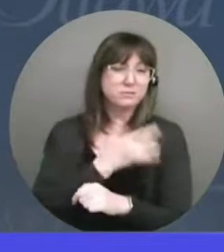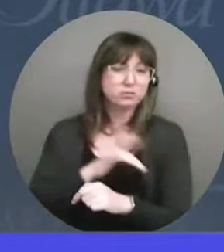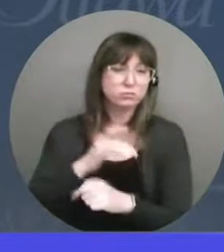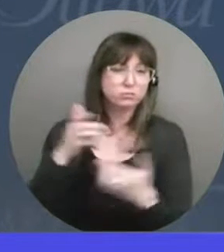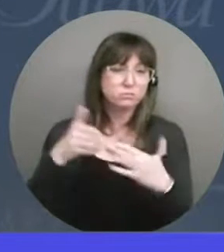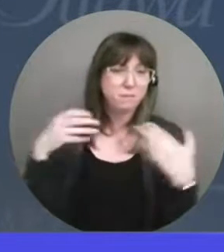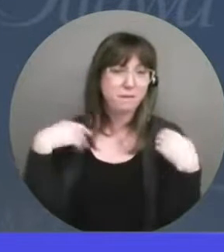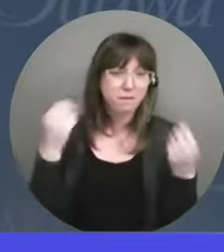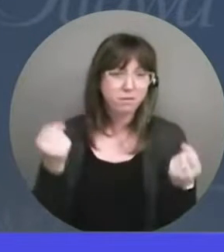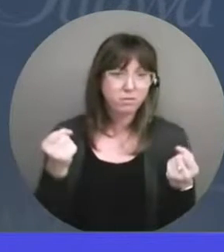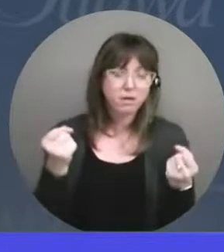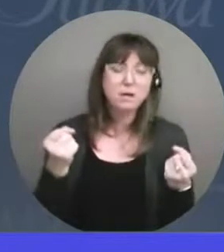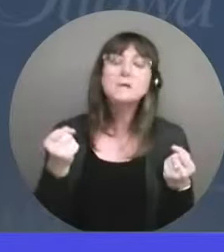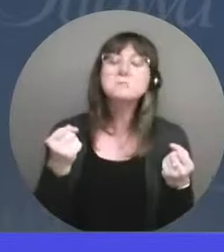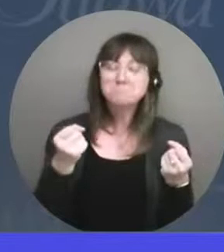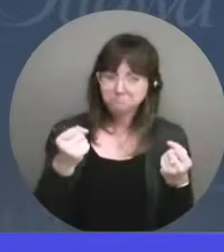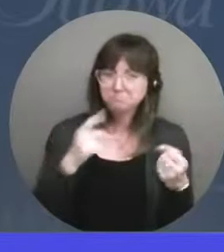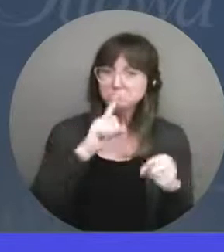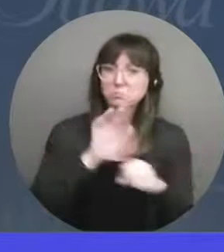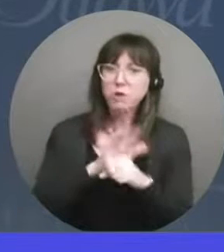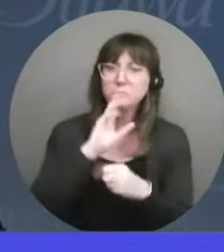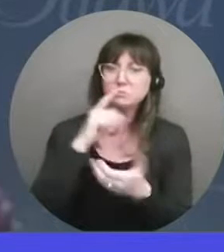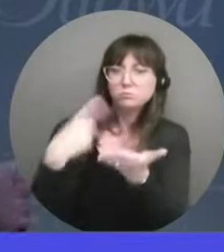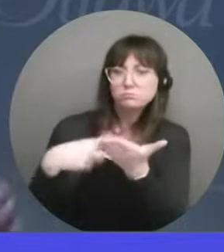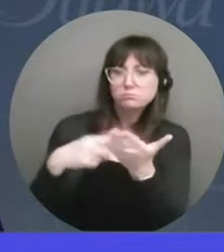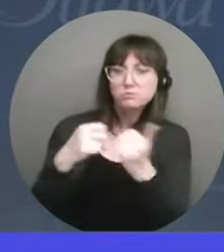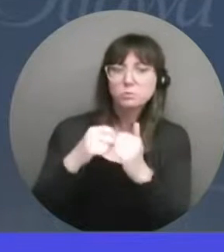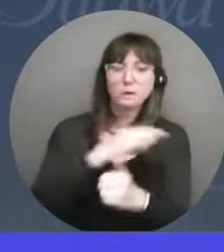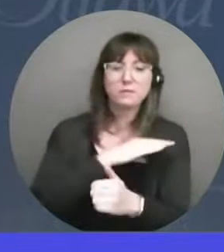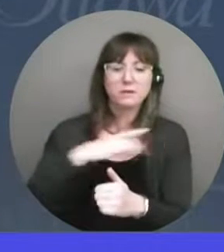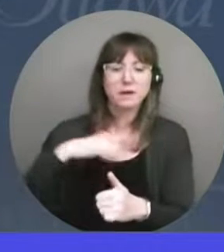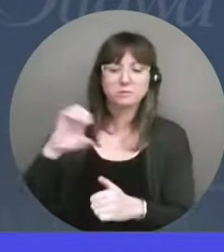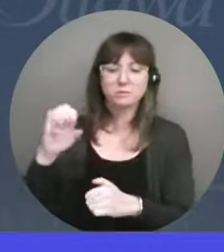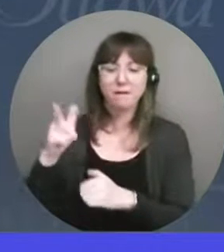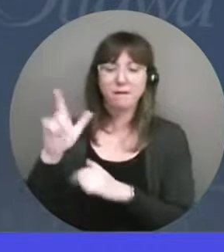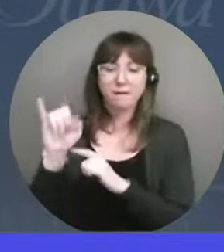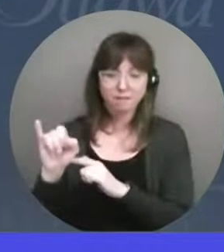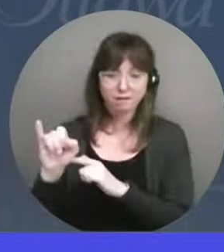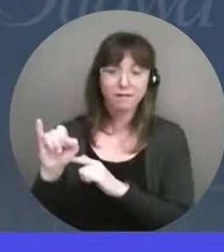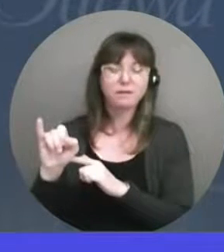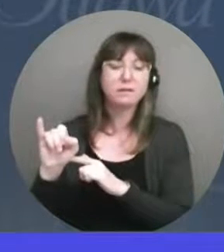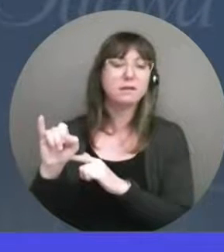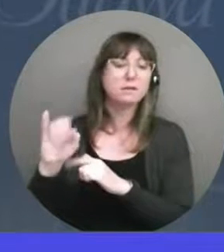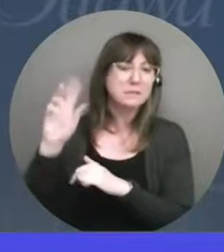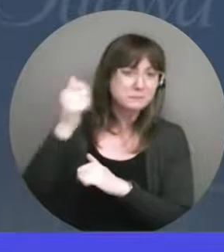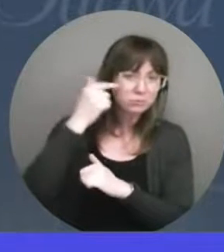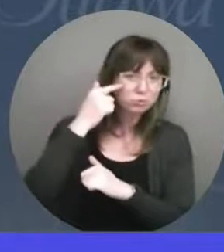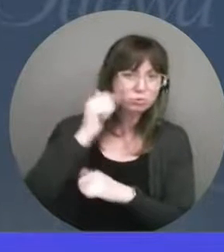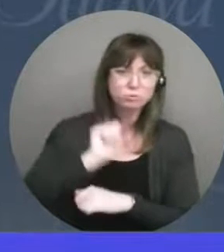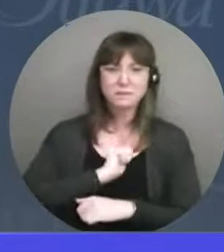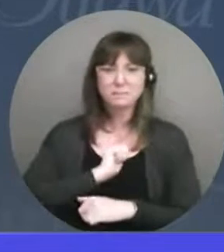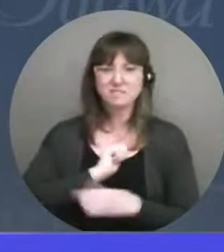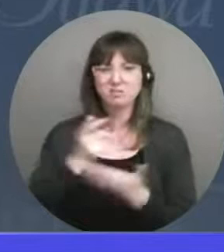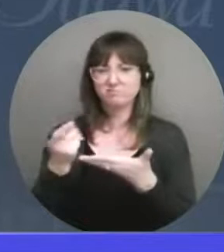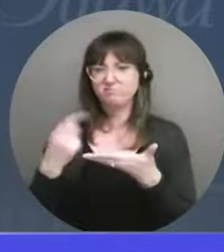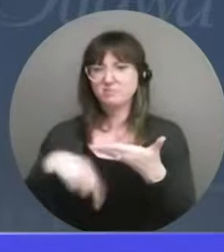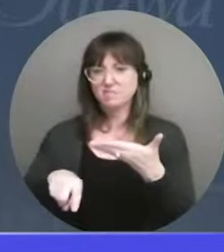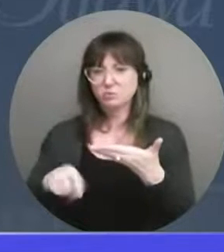would talk along with Councillor Eglai and the Minister and myself sometime next week or the week